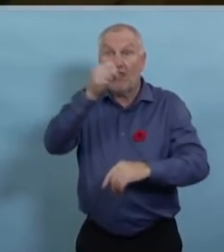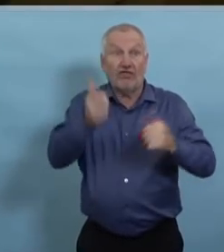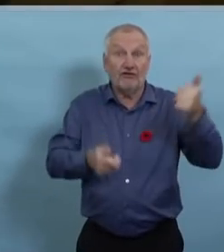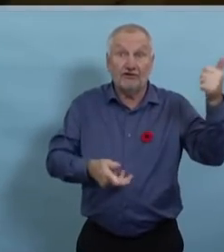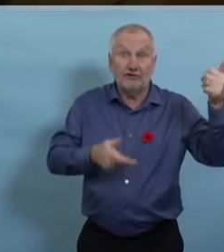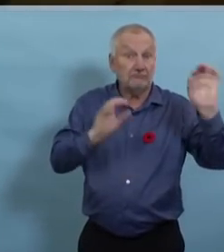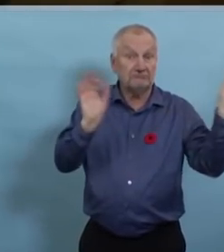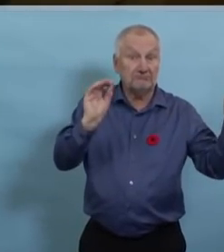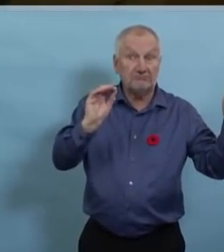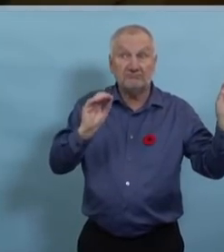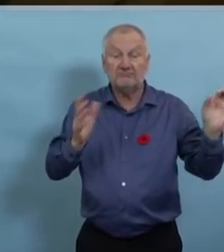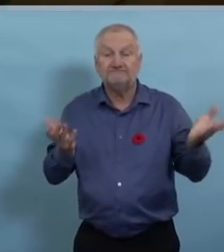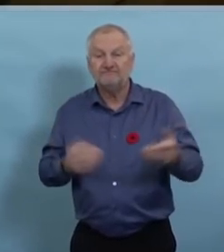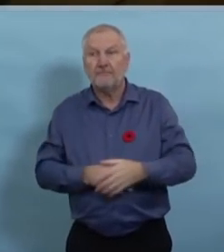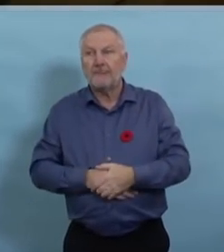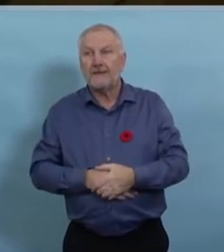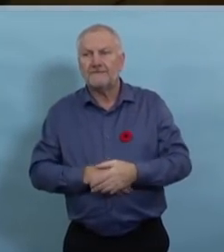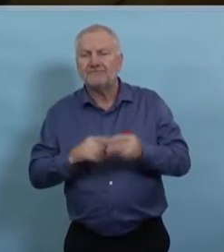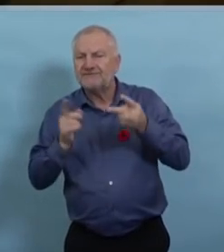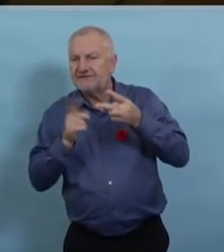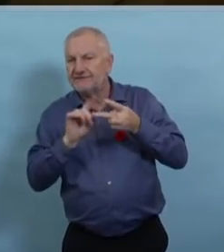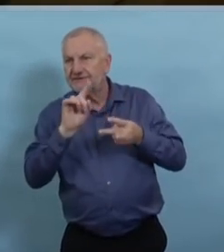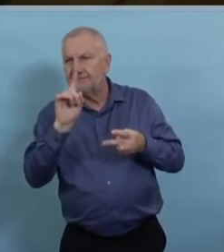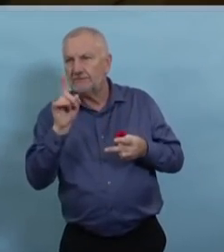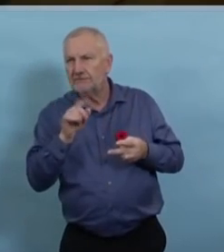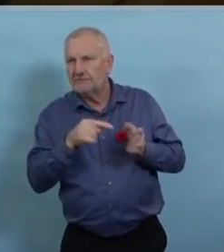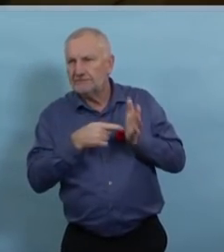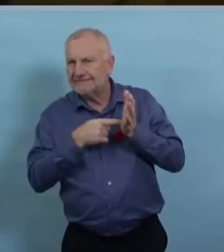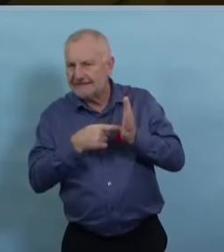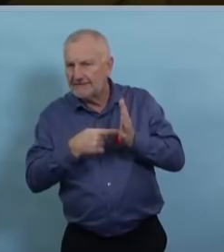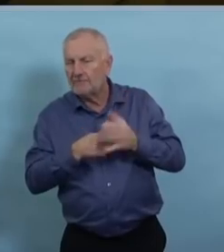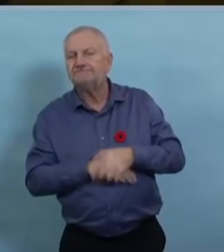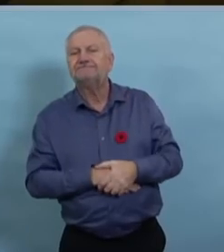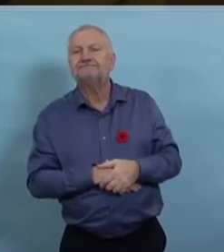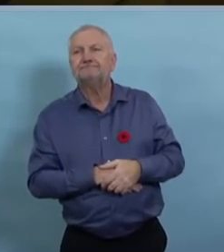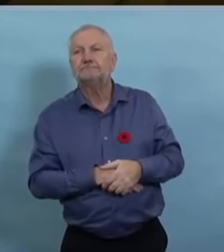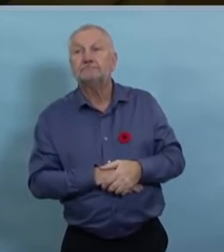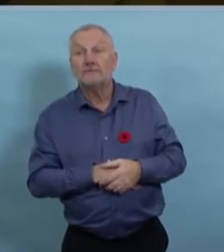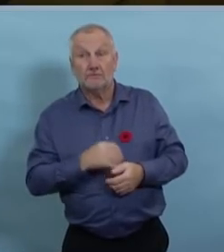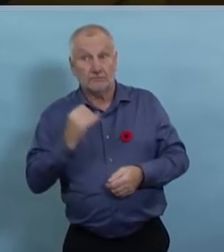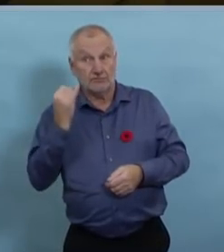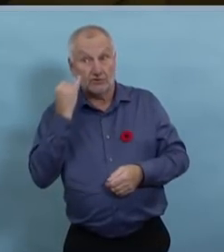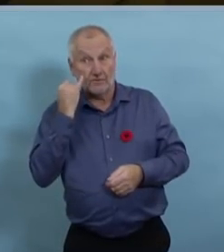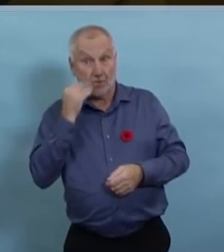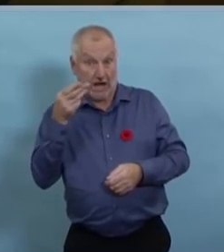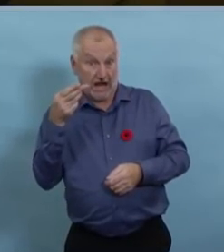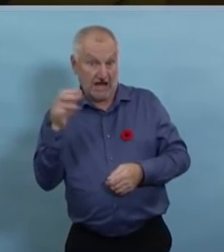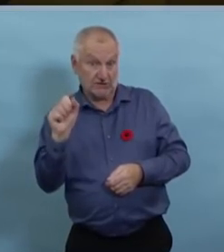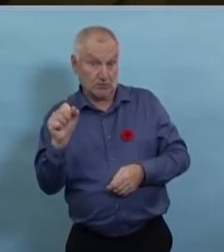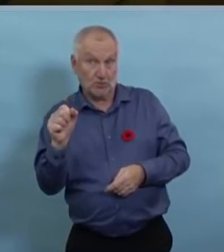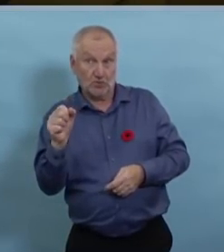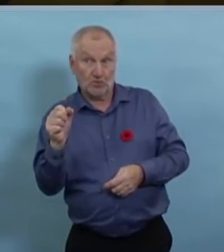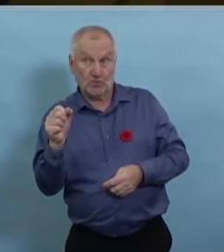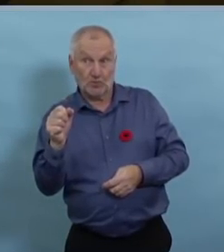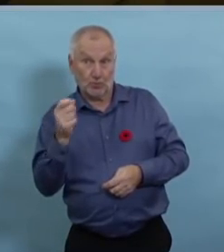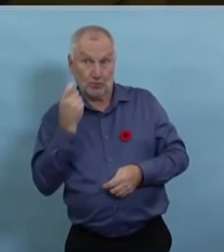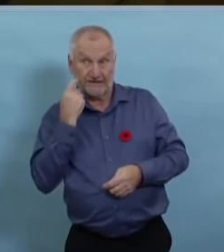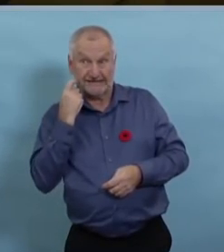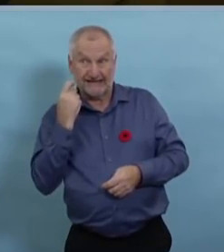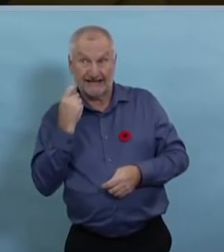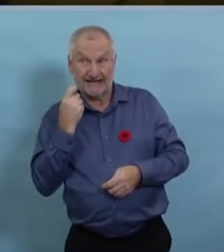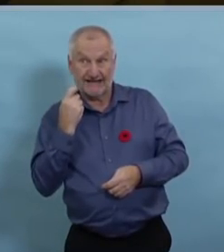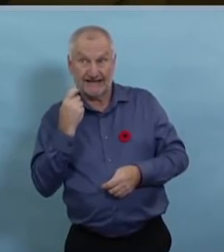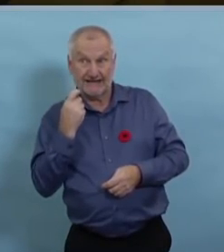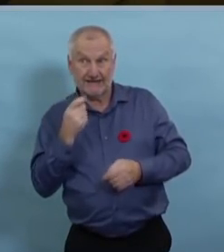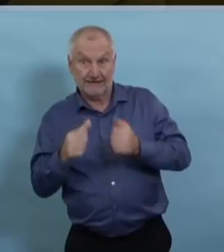Okay, so let me throw out a different scenario then. What about for high school? I believe you guys just said this is focused on K-8 for now. The high school students or the high